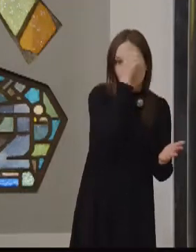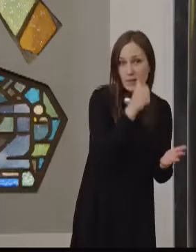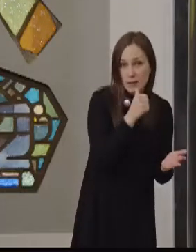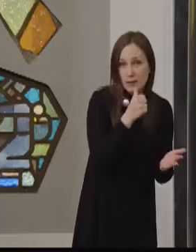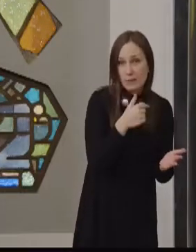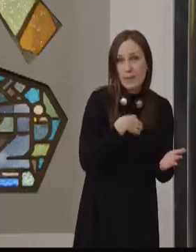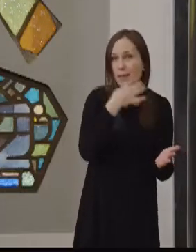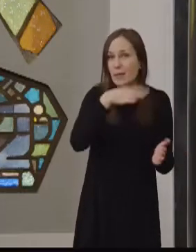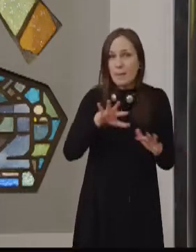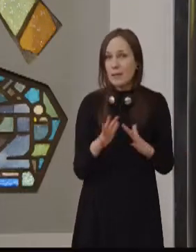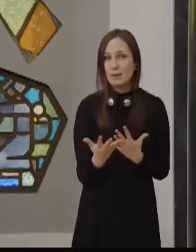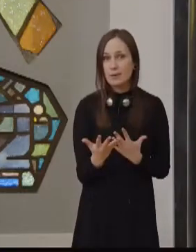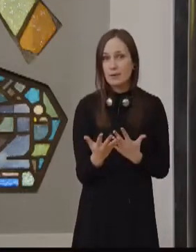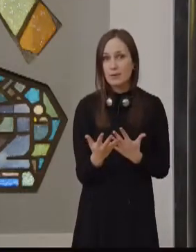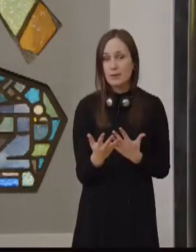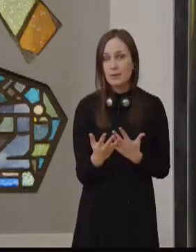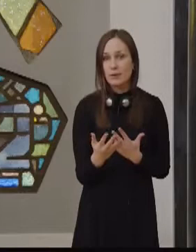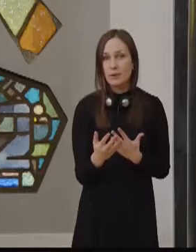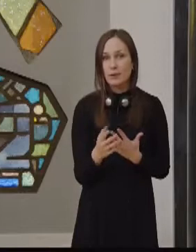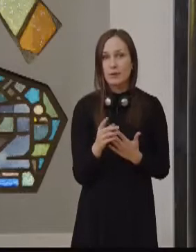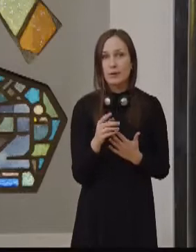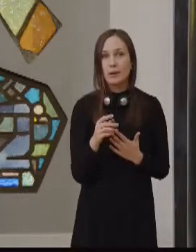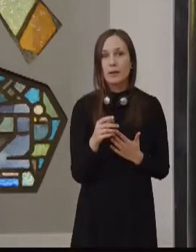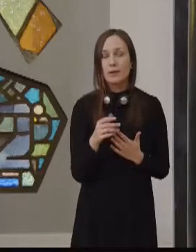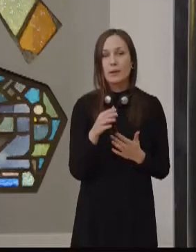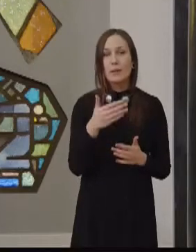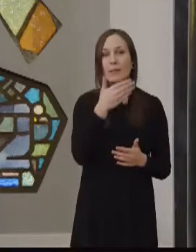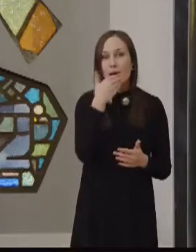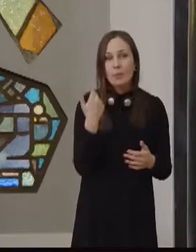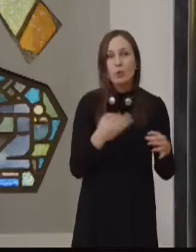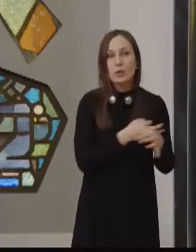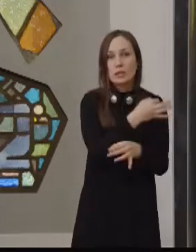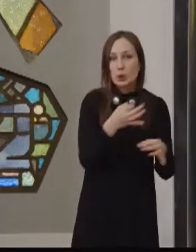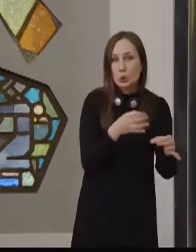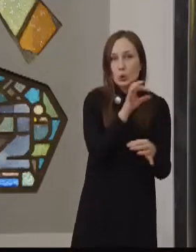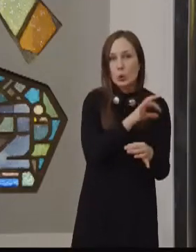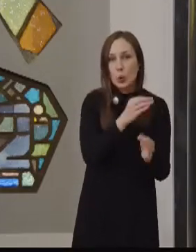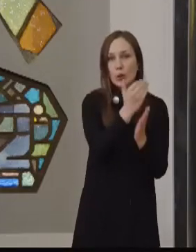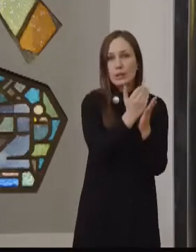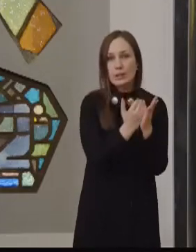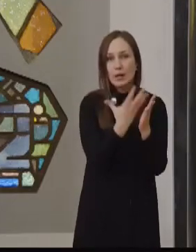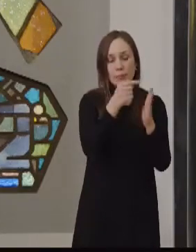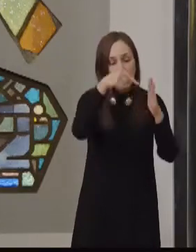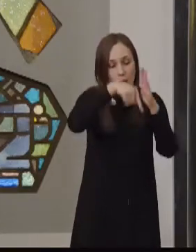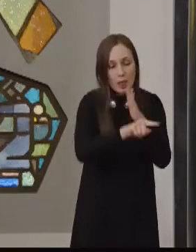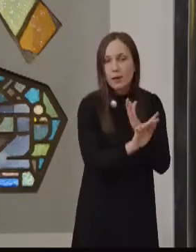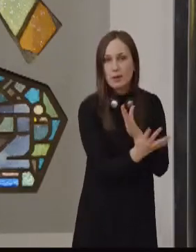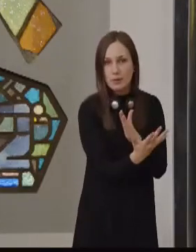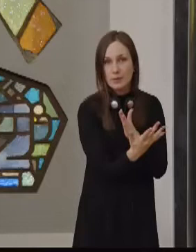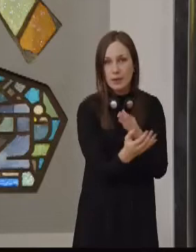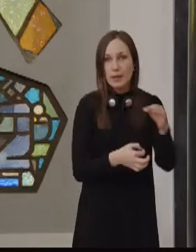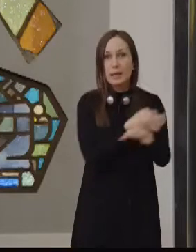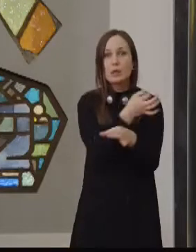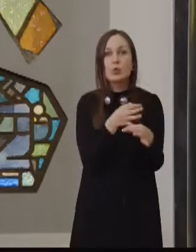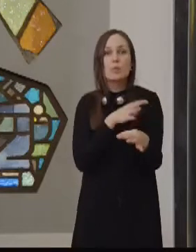civil partnership in the Seimas of the Republic of Lithuania, I was shocked that there was no debate about the content of the